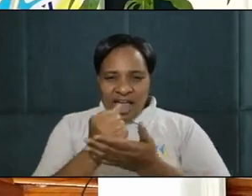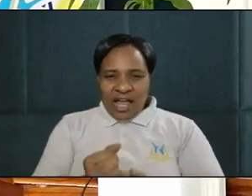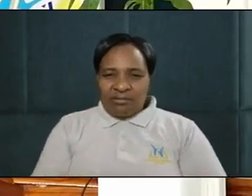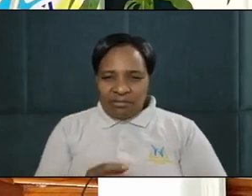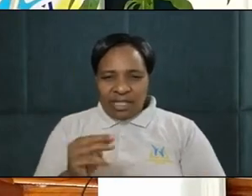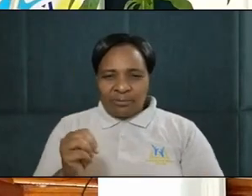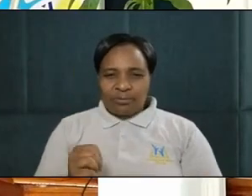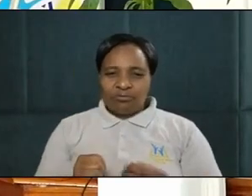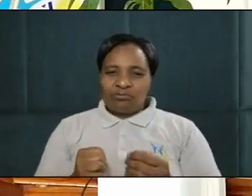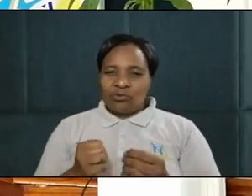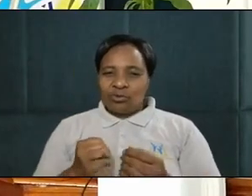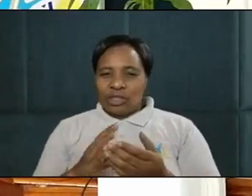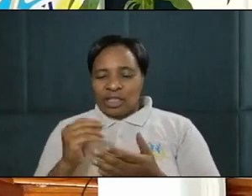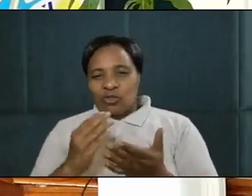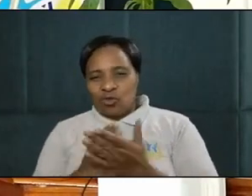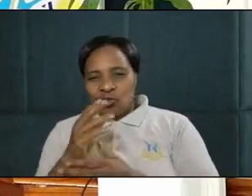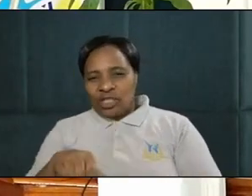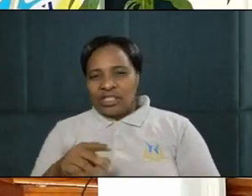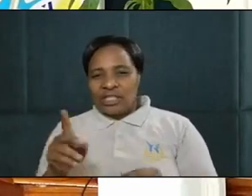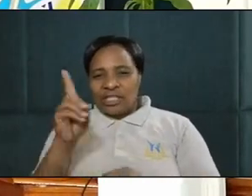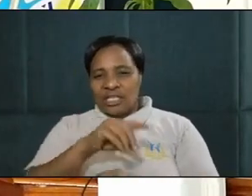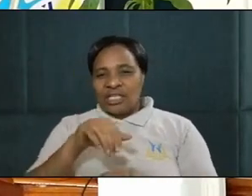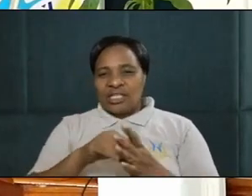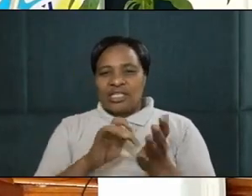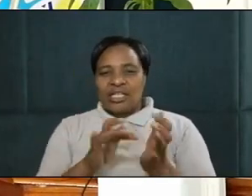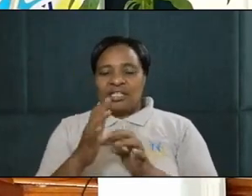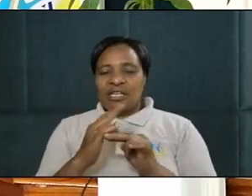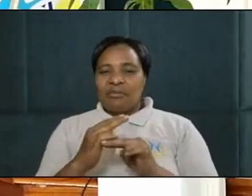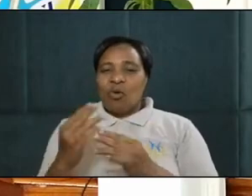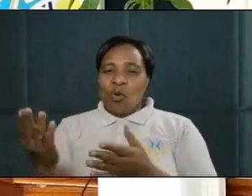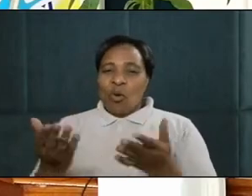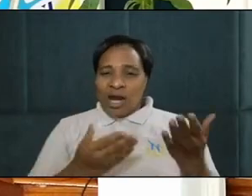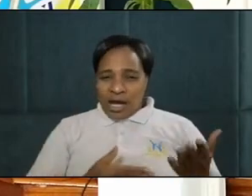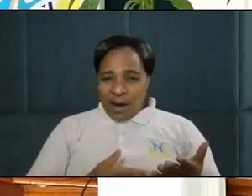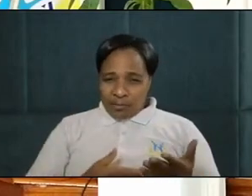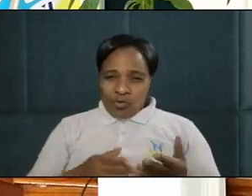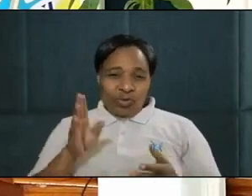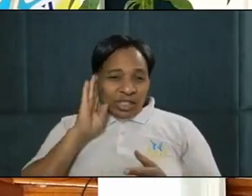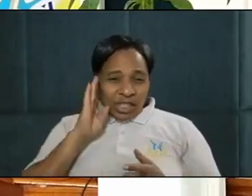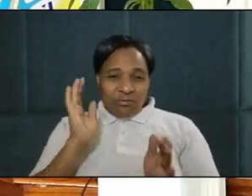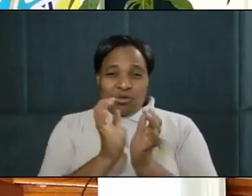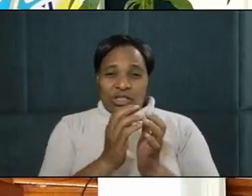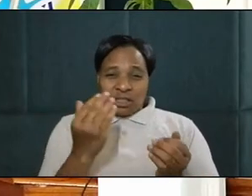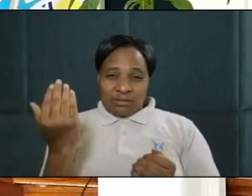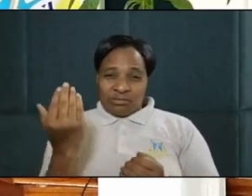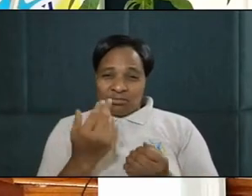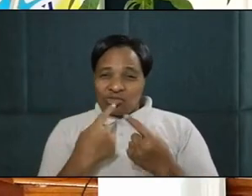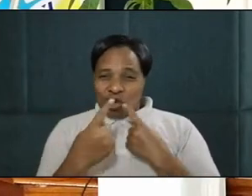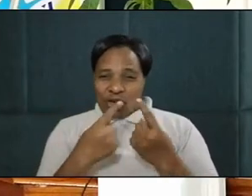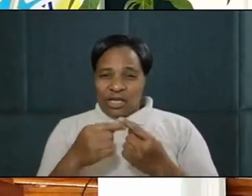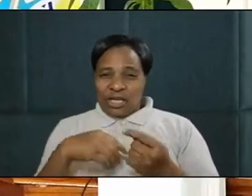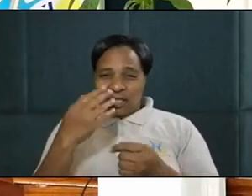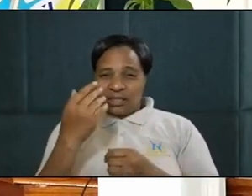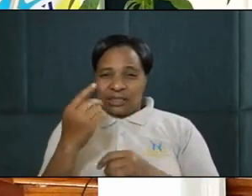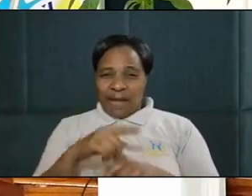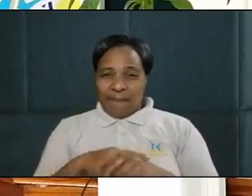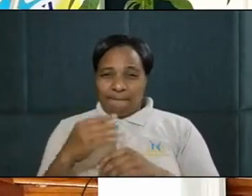care of us through the day. In Jesus' name, amen. Amen. Welcome as we listen to Paul's speech next Sabbath. For now, bye.